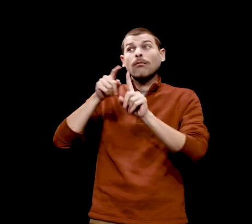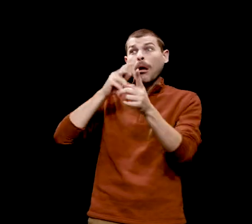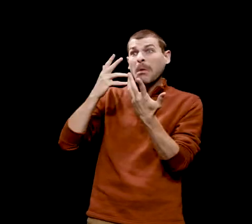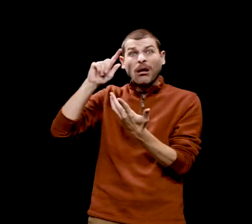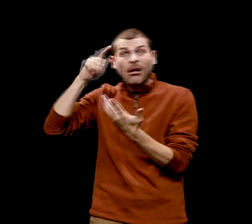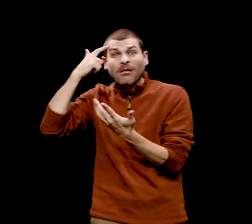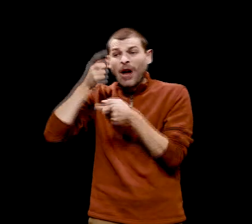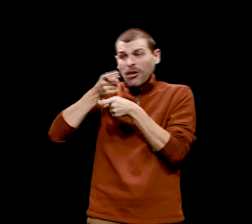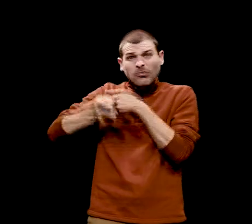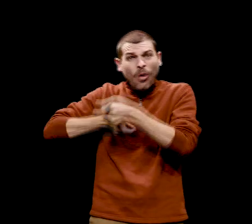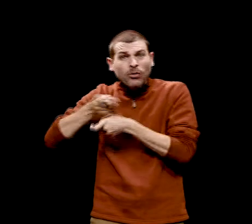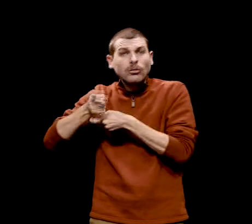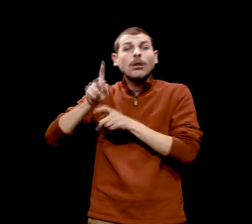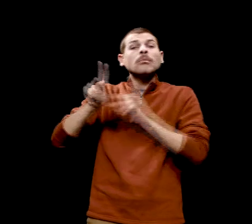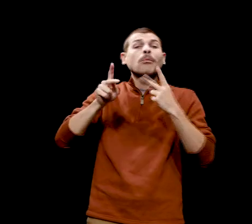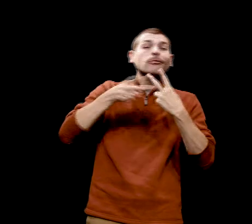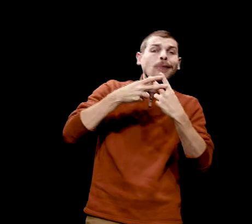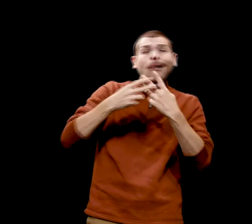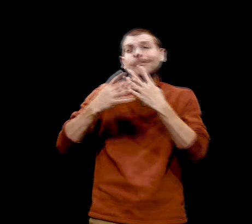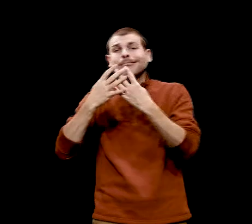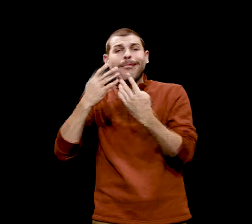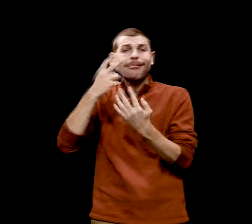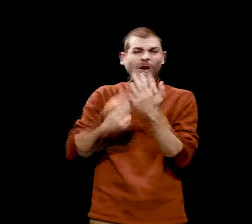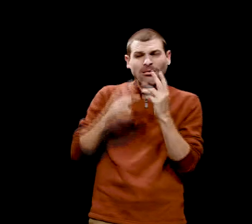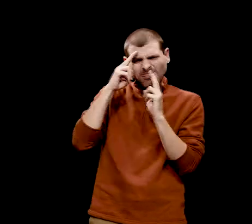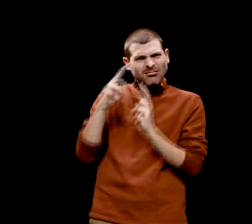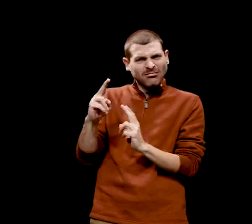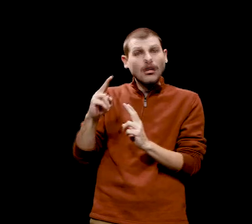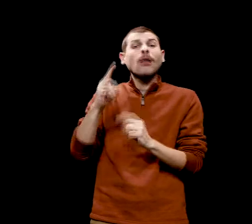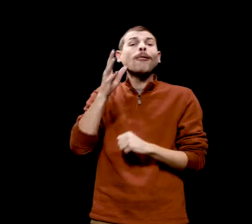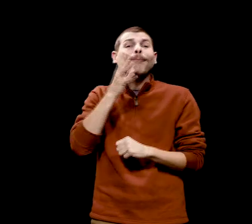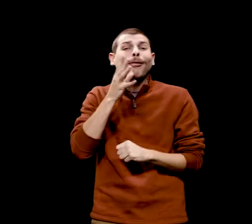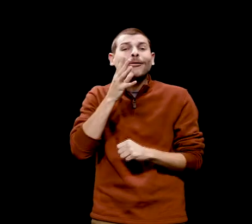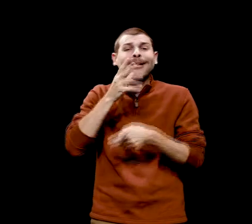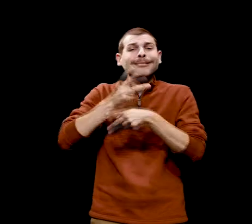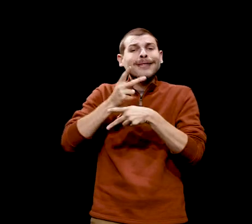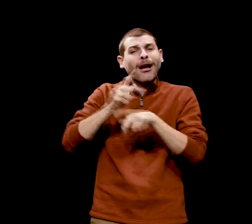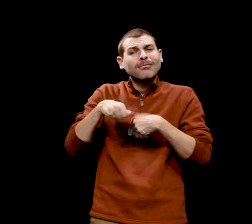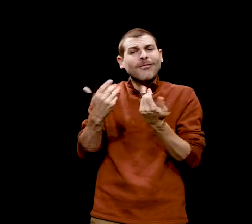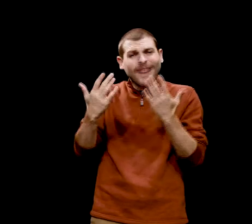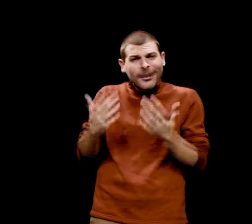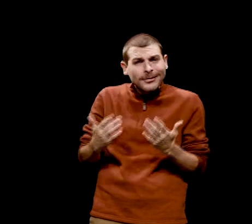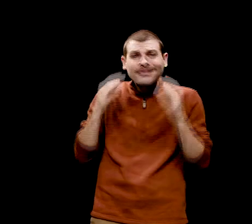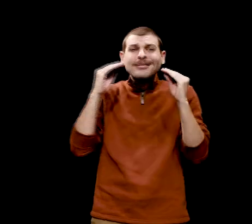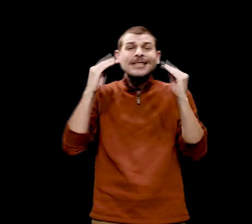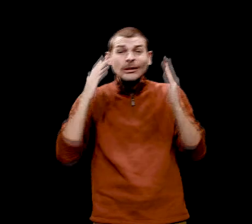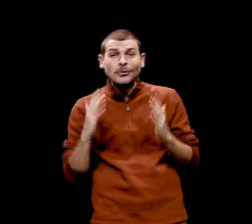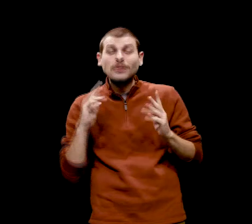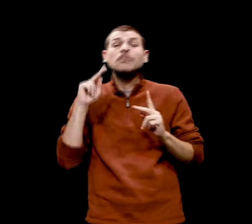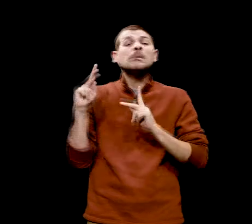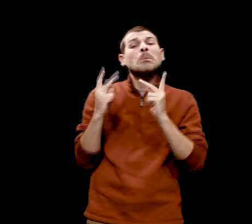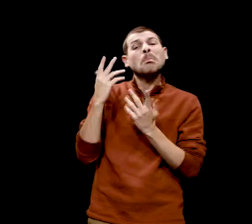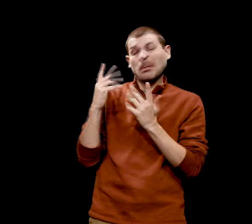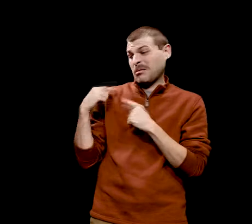torture and those previously incarcerated, to mothers, primary caregivers, and teachers, and to those who have lost